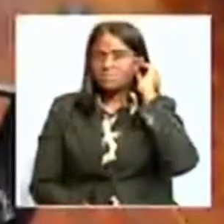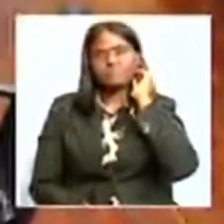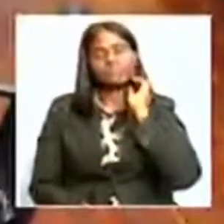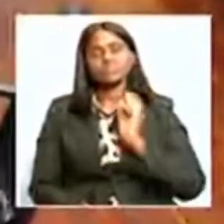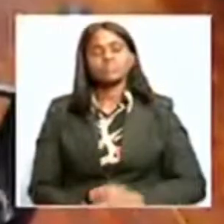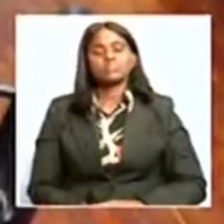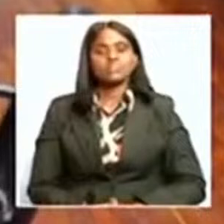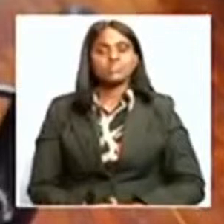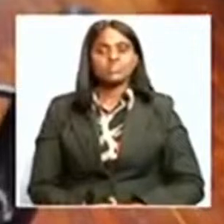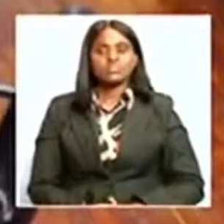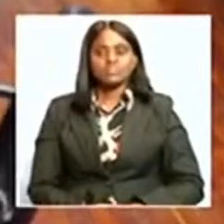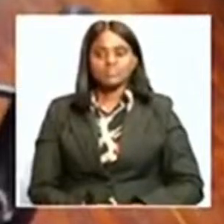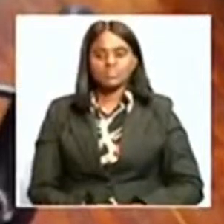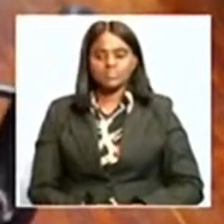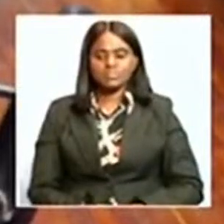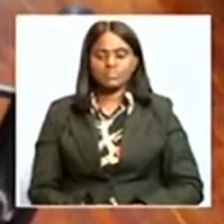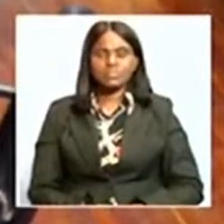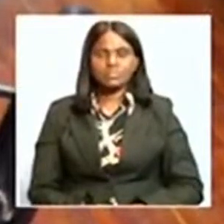Thank you.